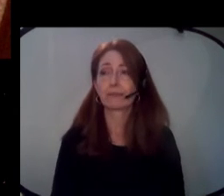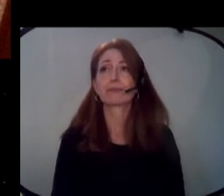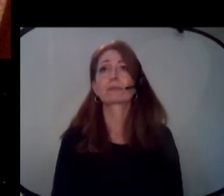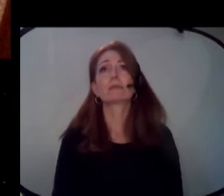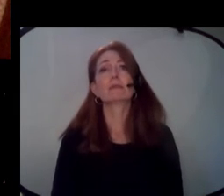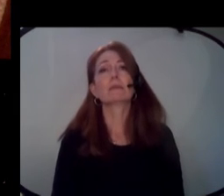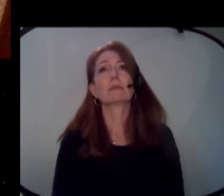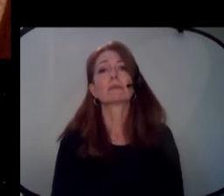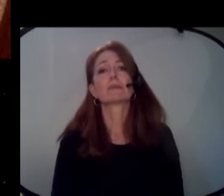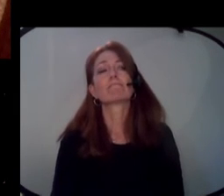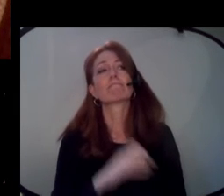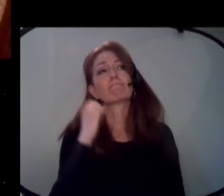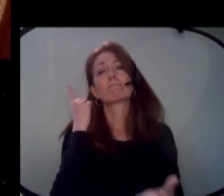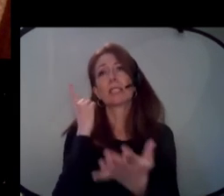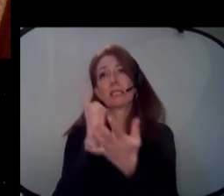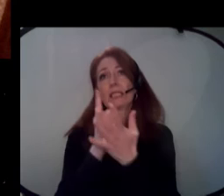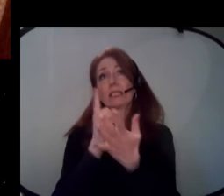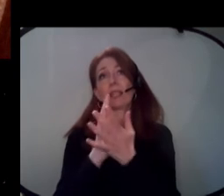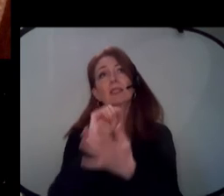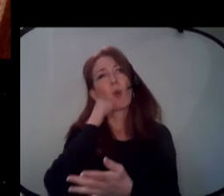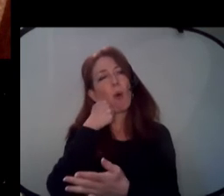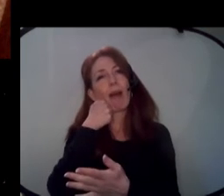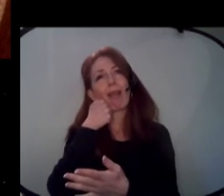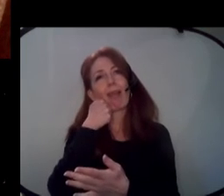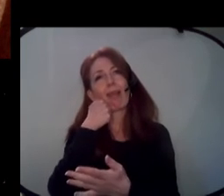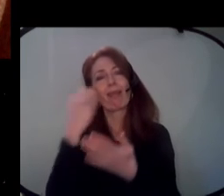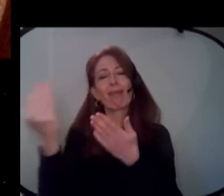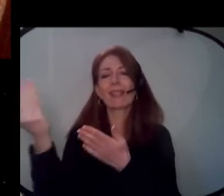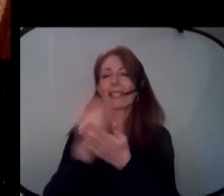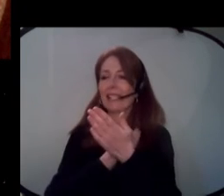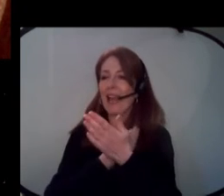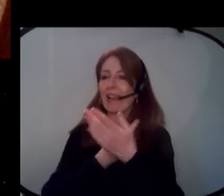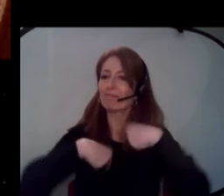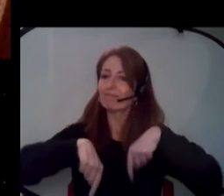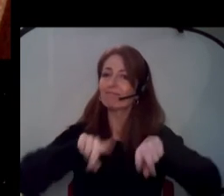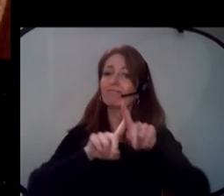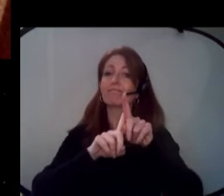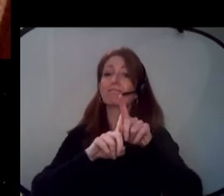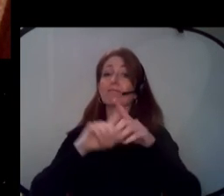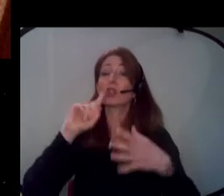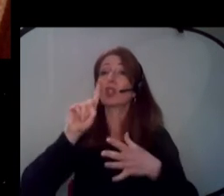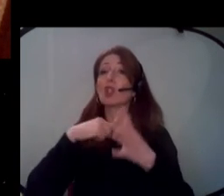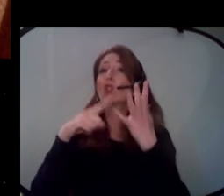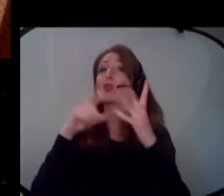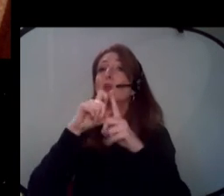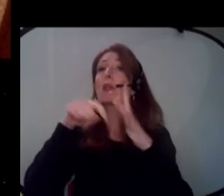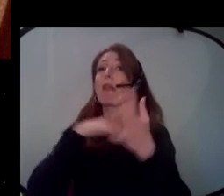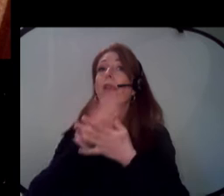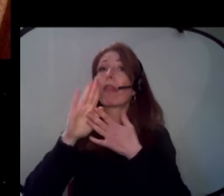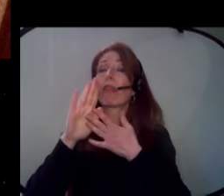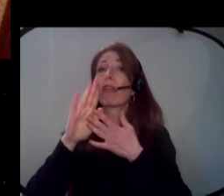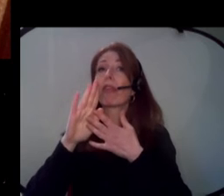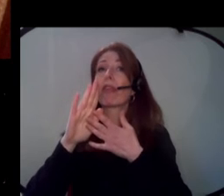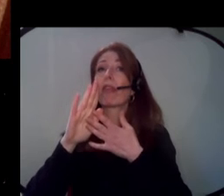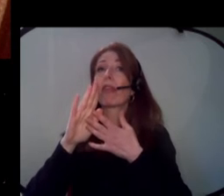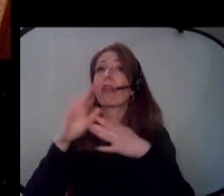She decides that she's going to save the day by, Judith is actually a widow. So she decides to put on her very best